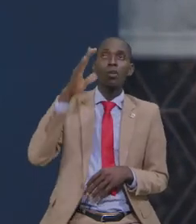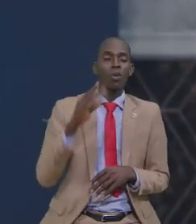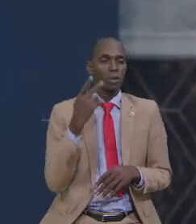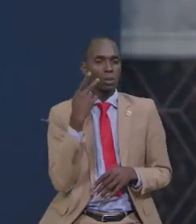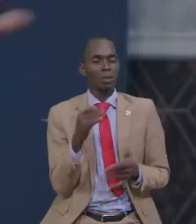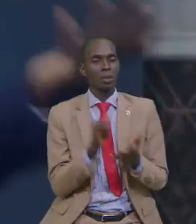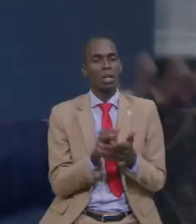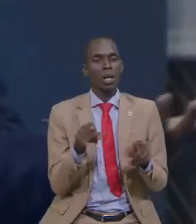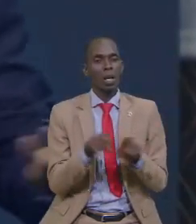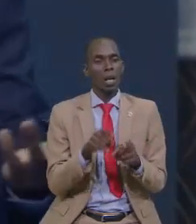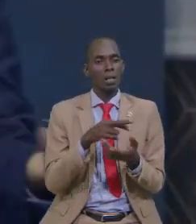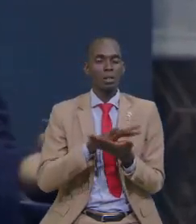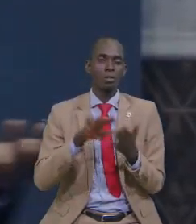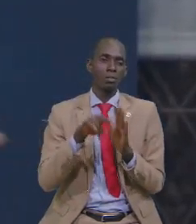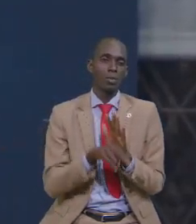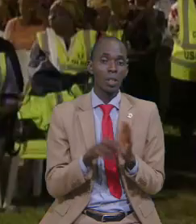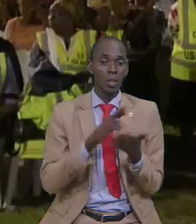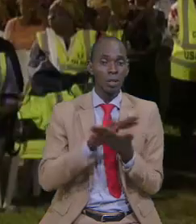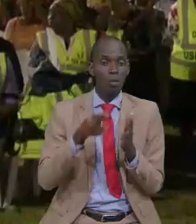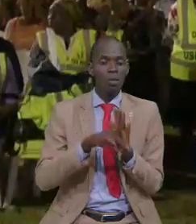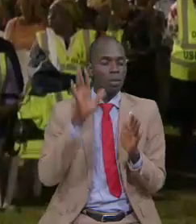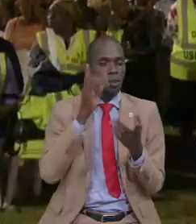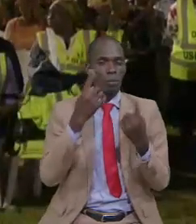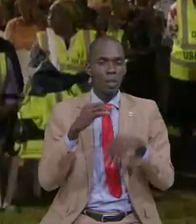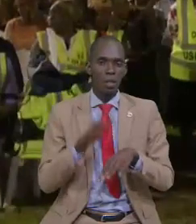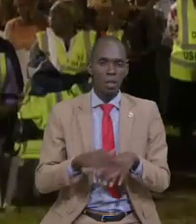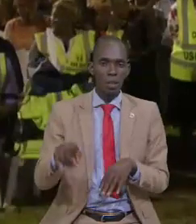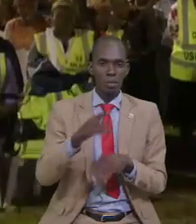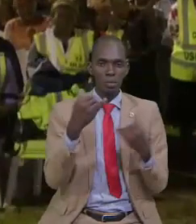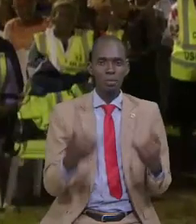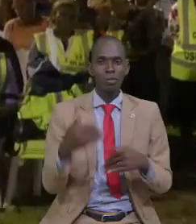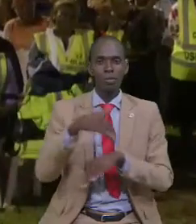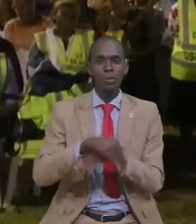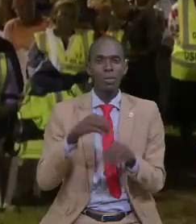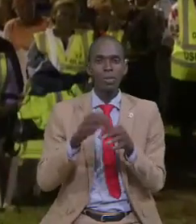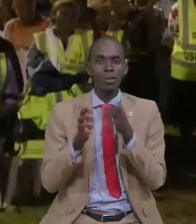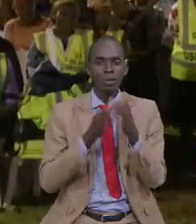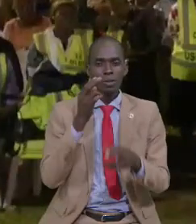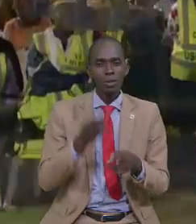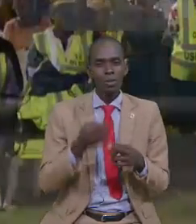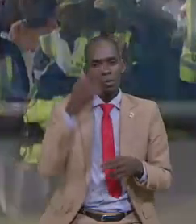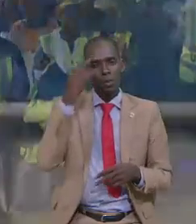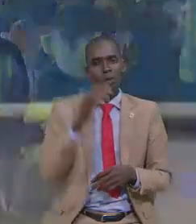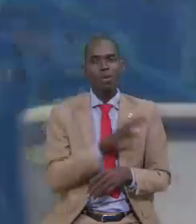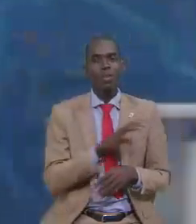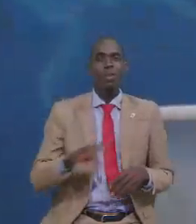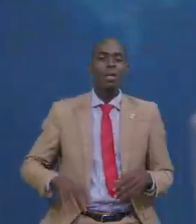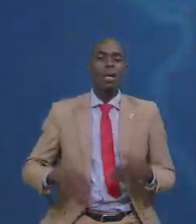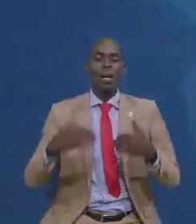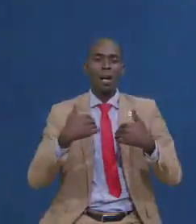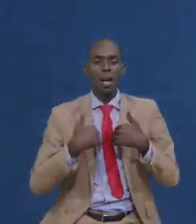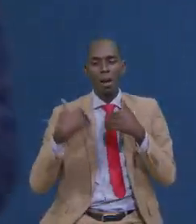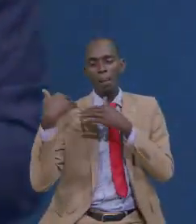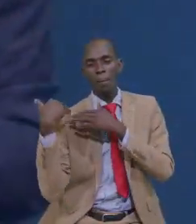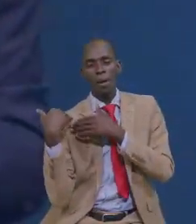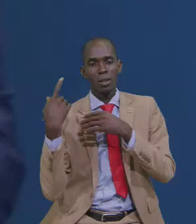righteousness. Righteousness will come upon you today because Christ has borne the curse for